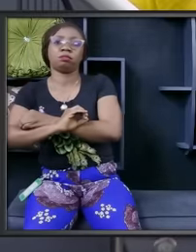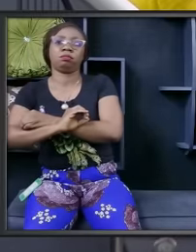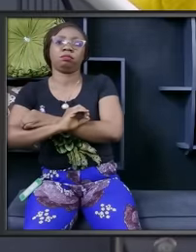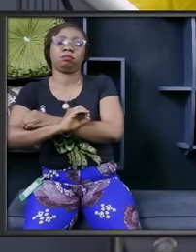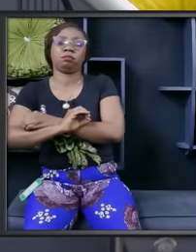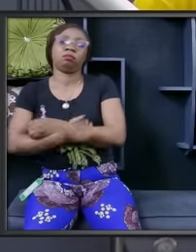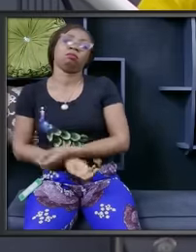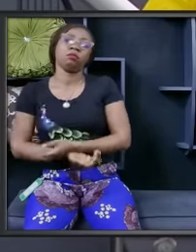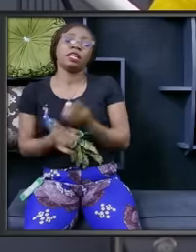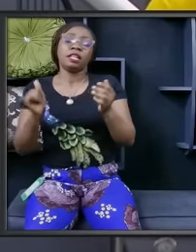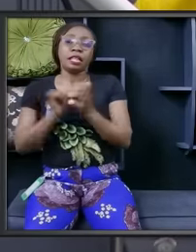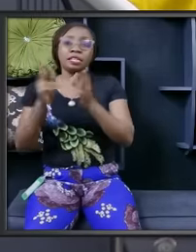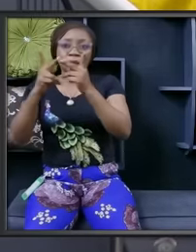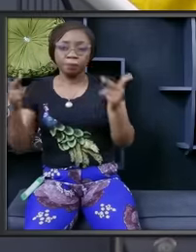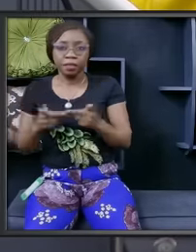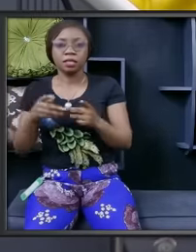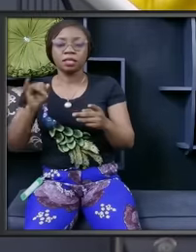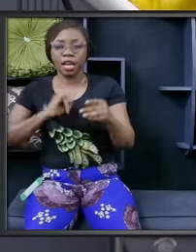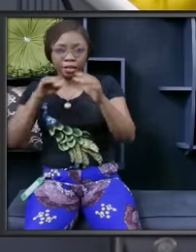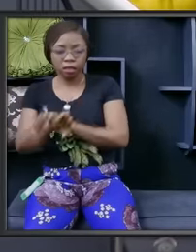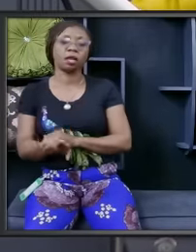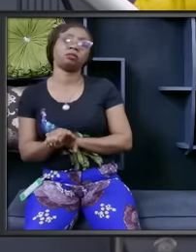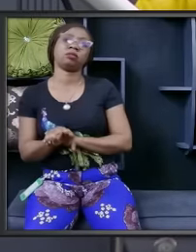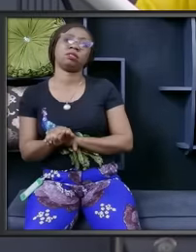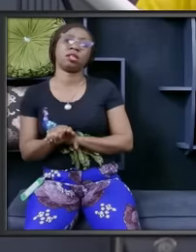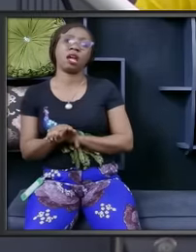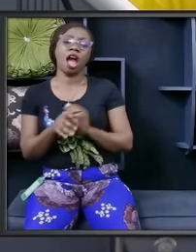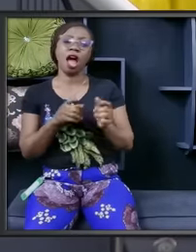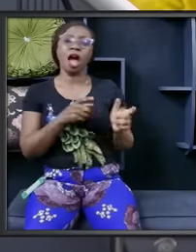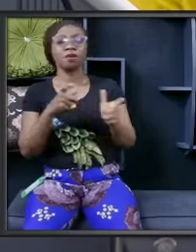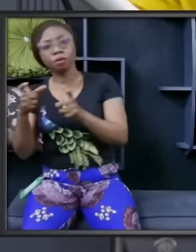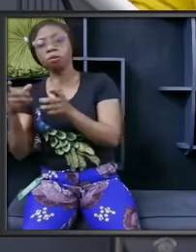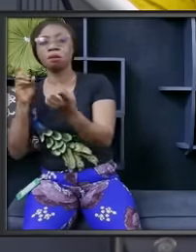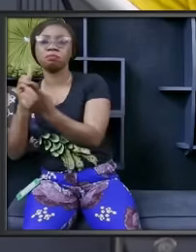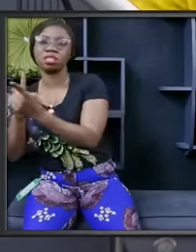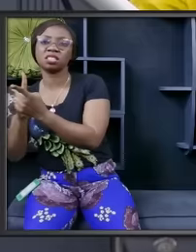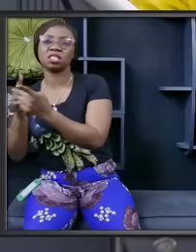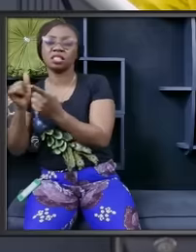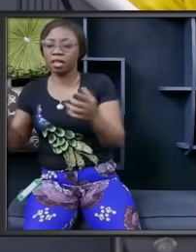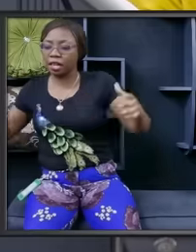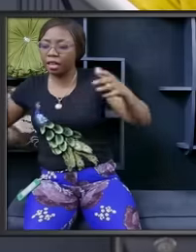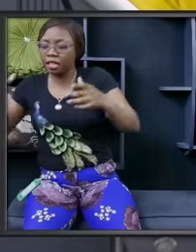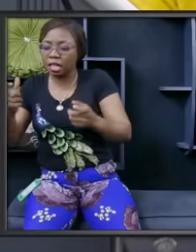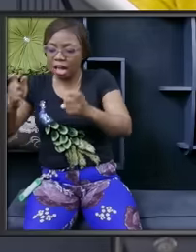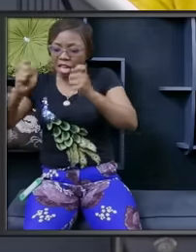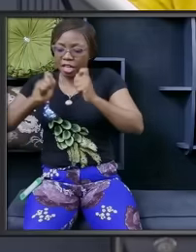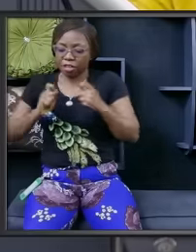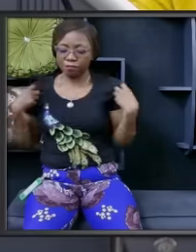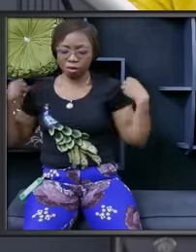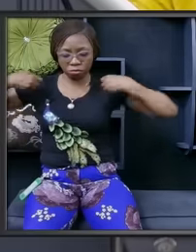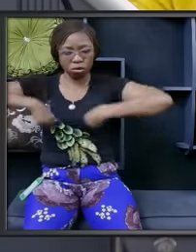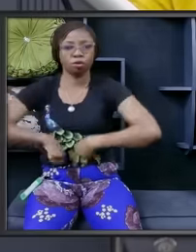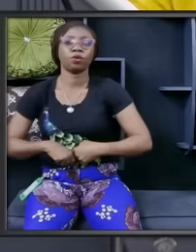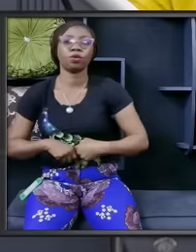office. Now that Eleche they alive today. Now I run. Now then gather, give me everything.